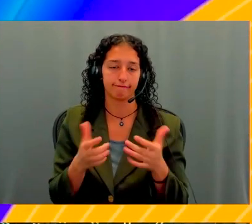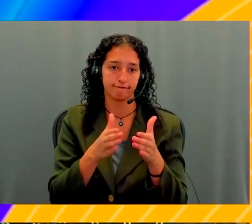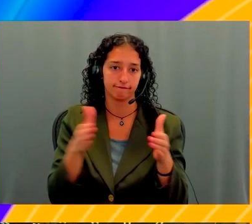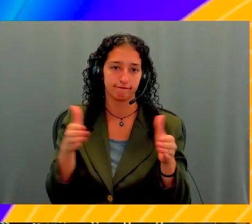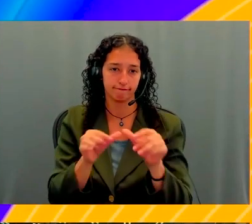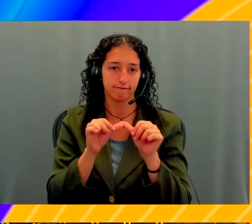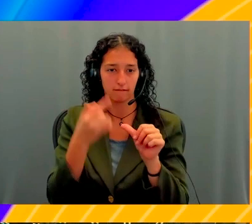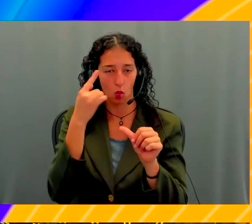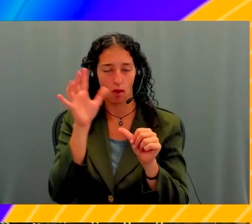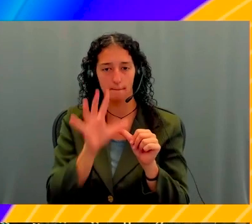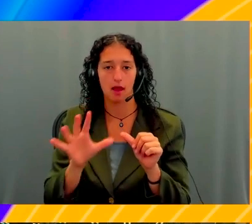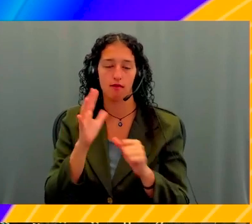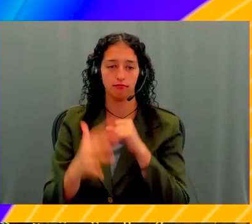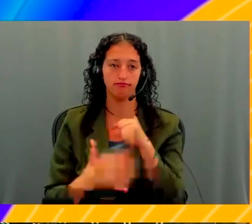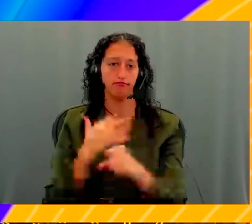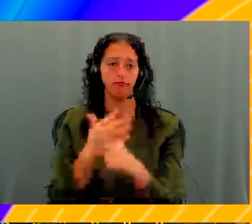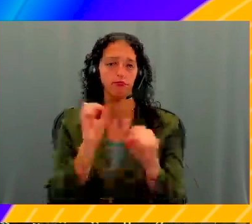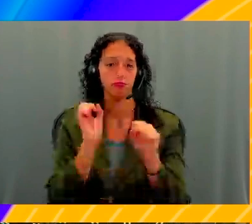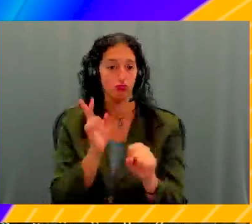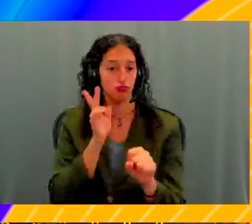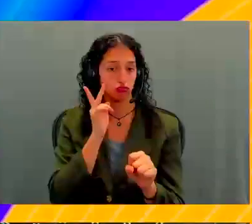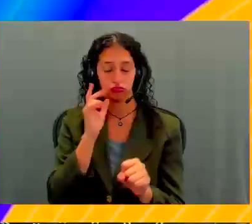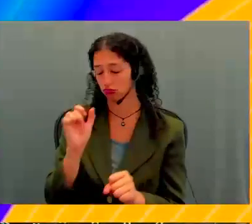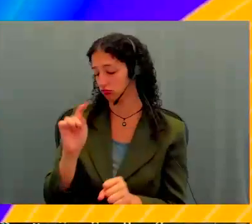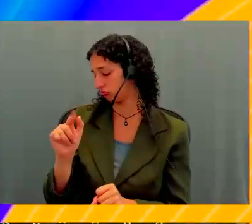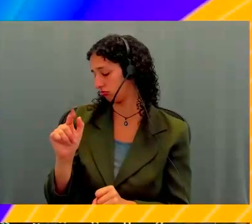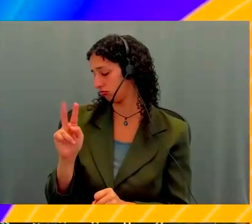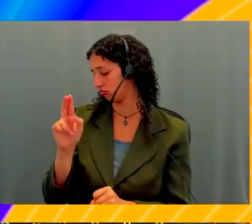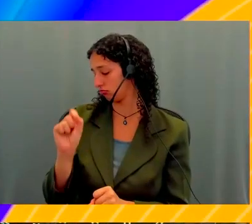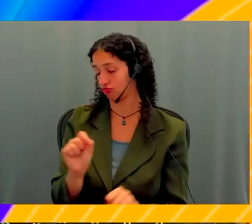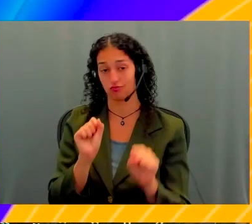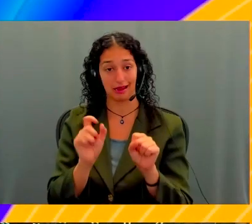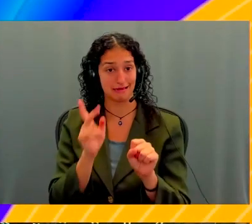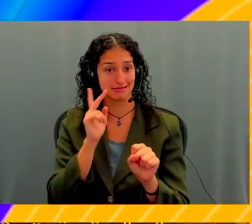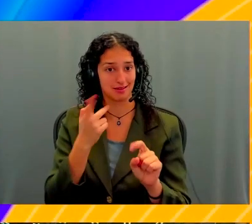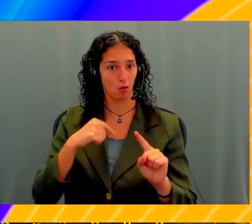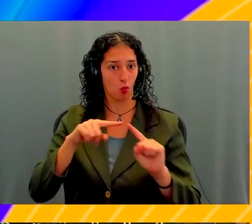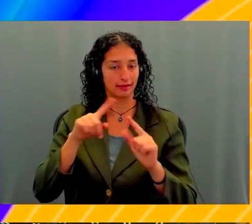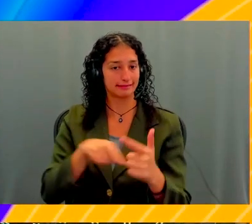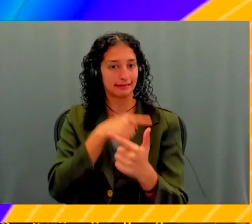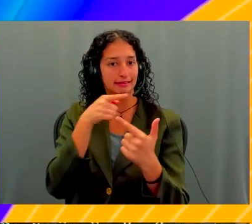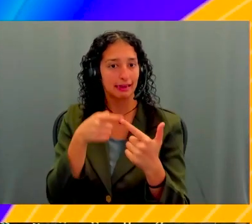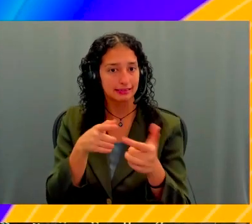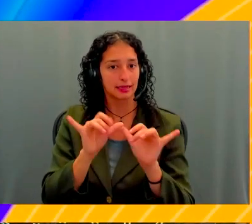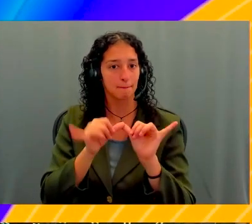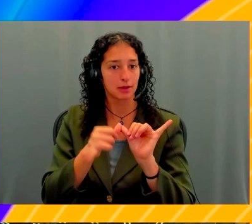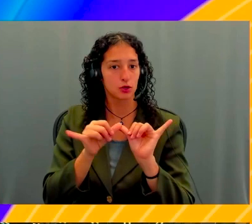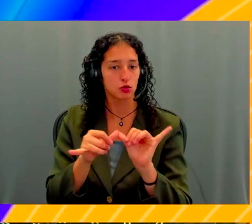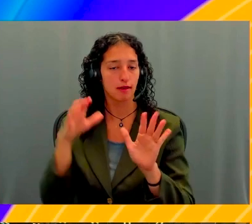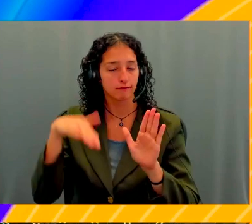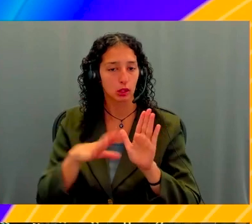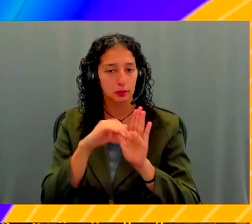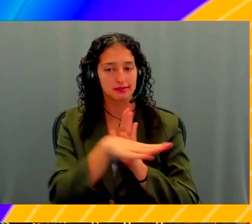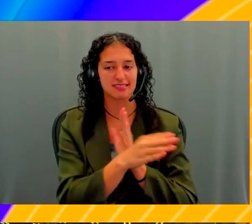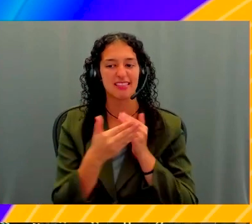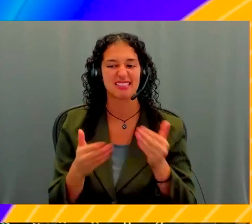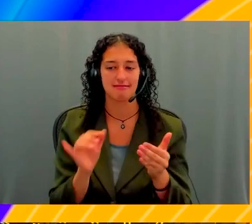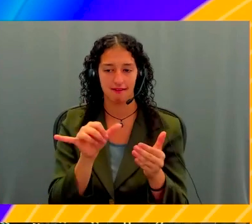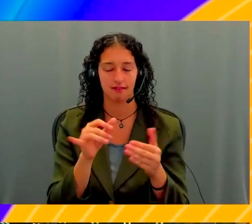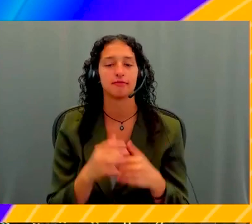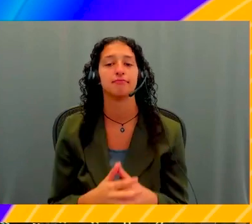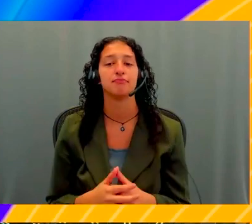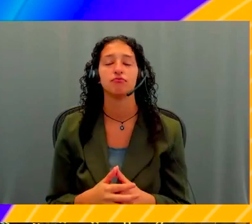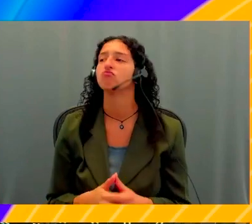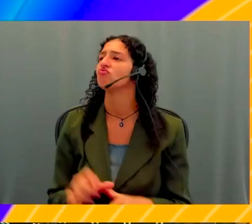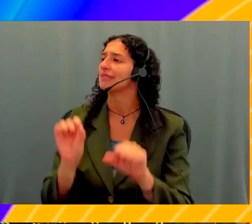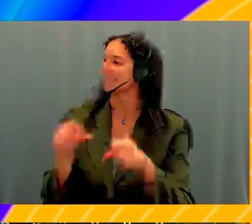see what the status looks like. You can see when the next measurement frequency is going to be and things like that. are they rechargeable, or is